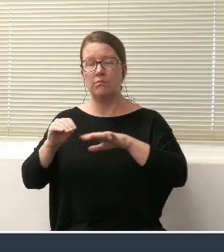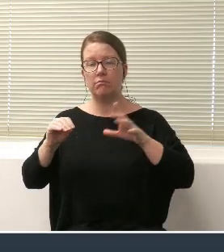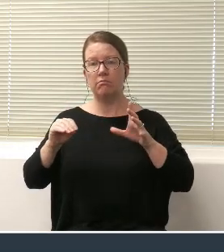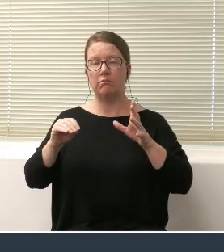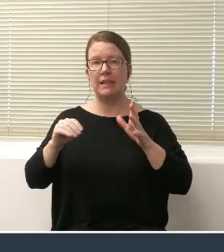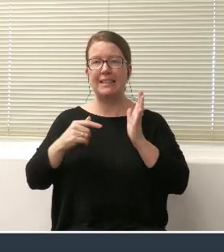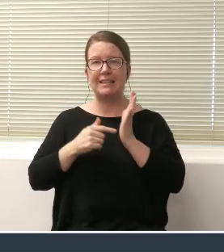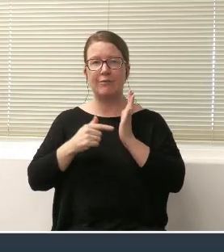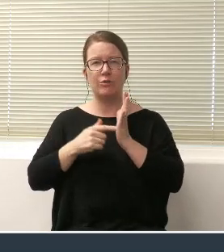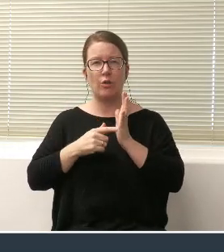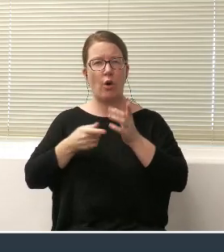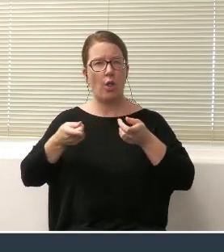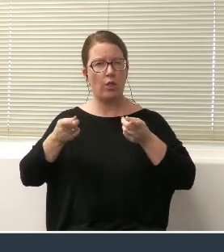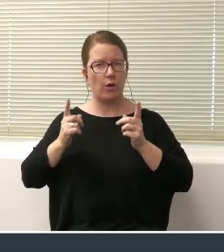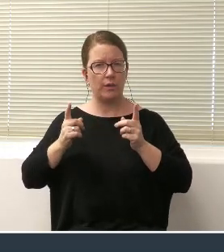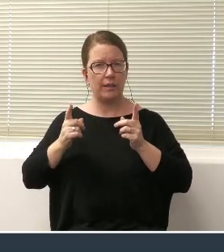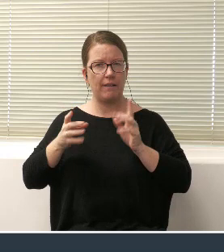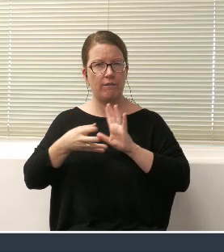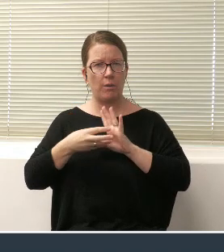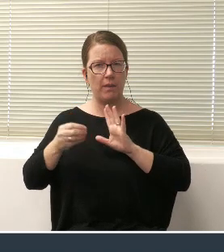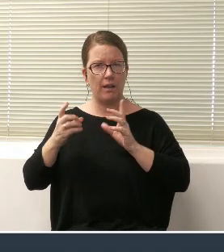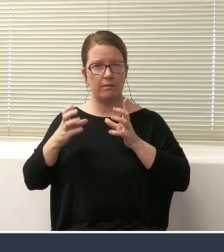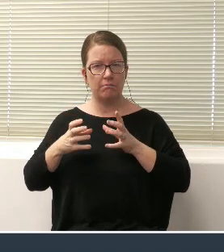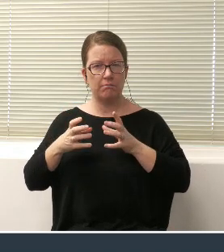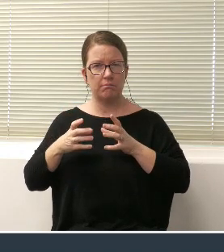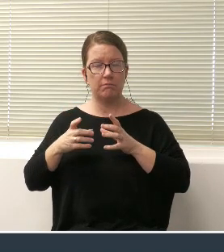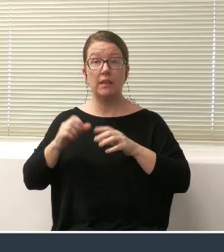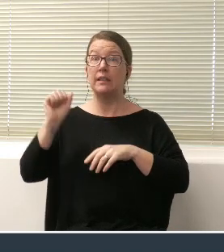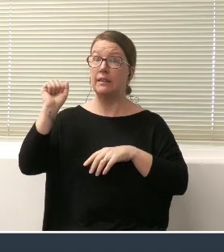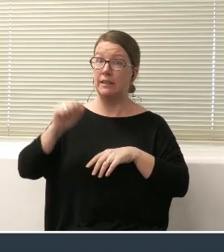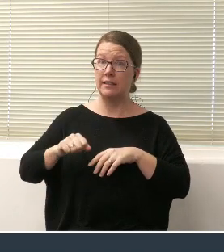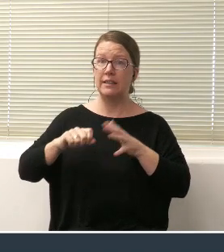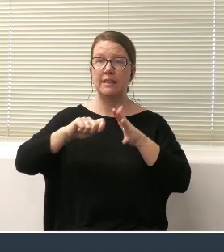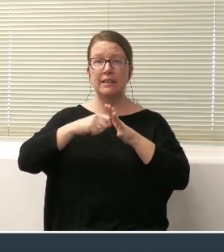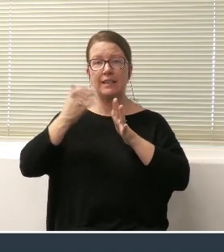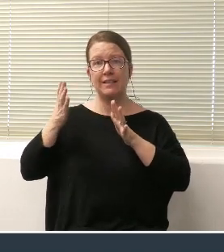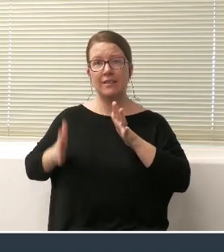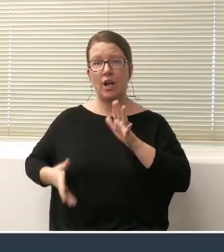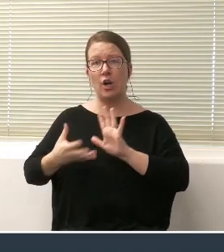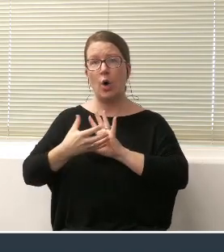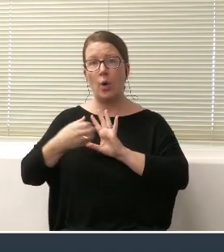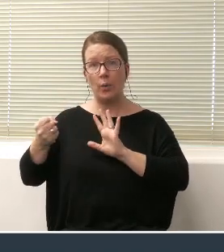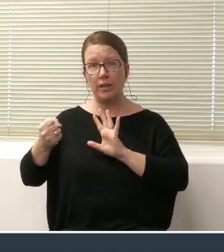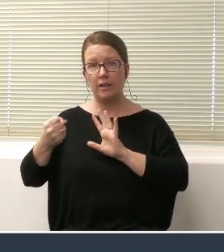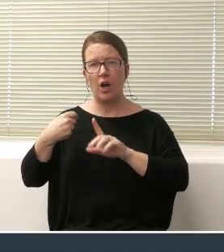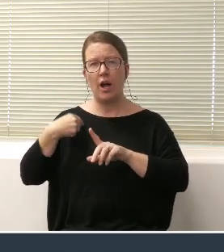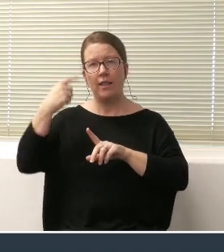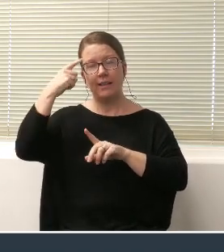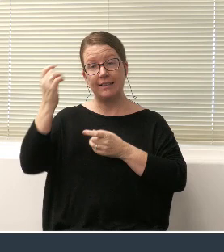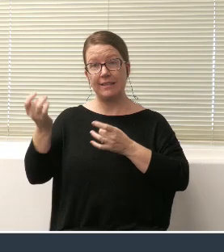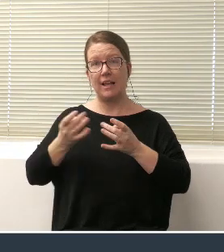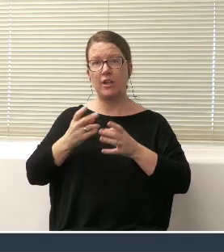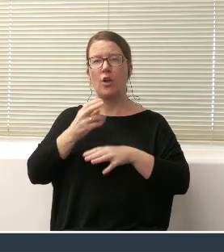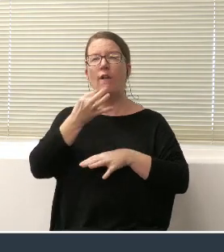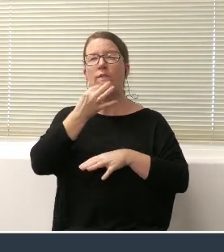authority? Through you, Madam Mayor, absolutely. Quayside Holdings, I think they started out with a couple $100 million. They're worth well over $1